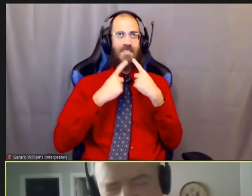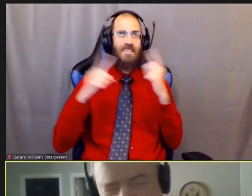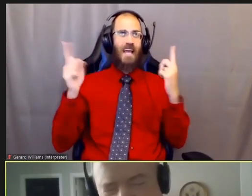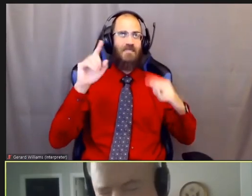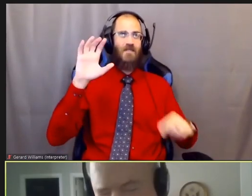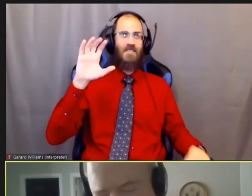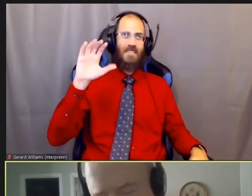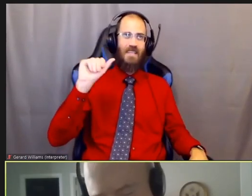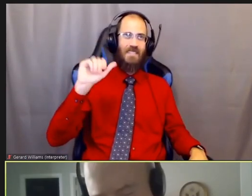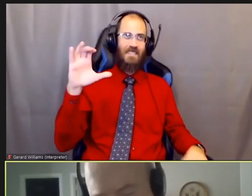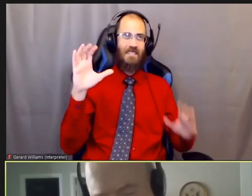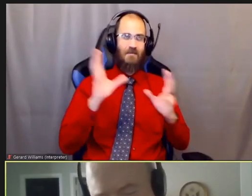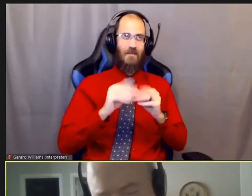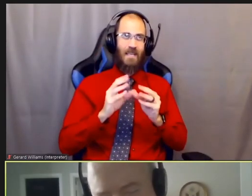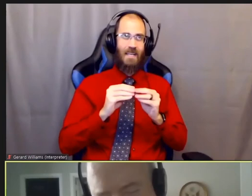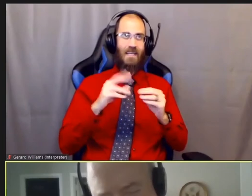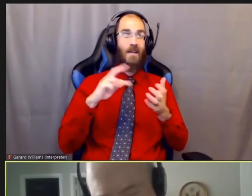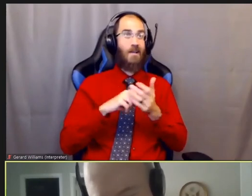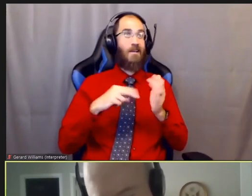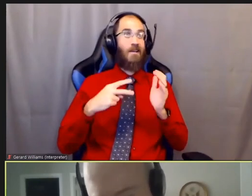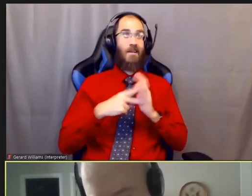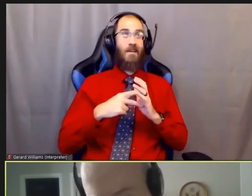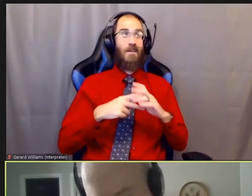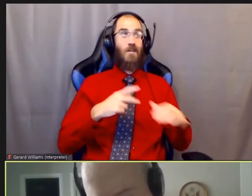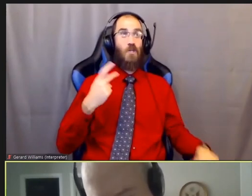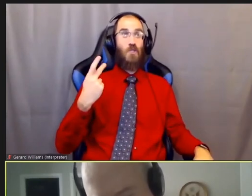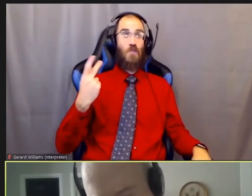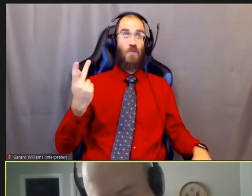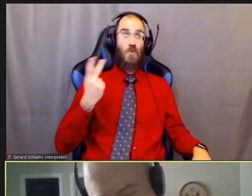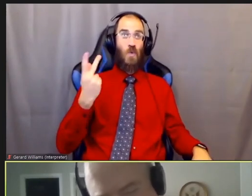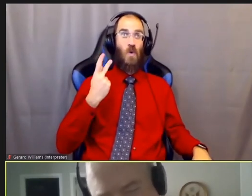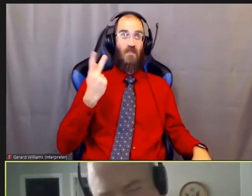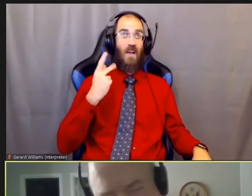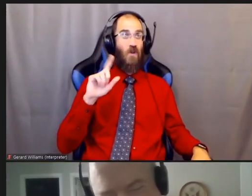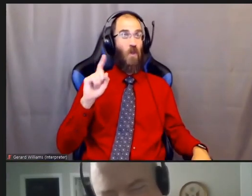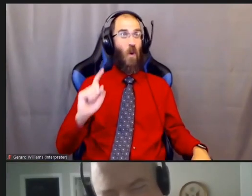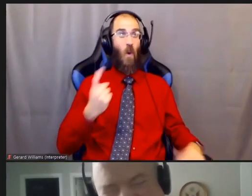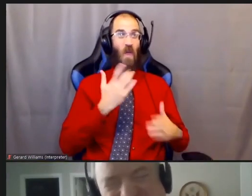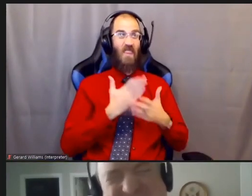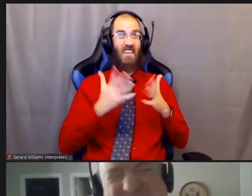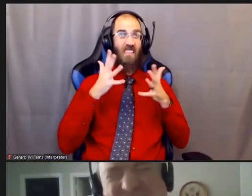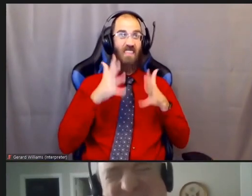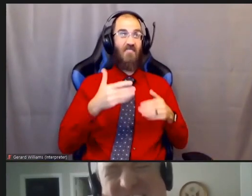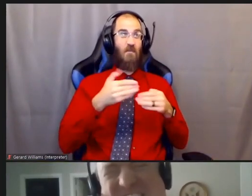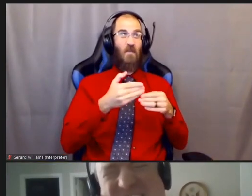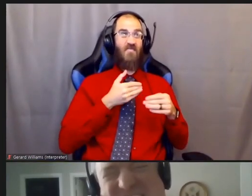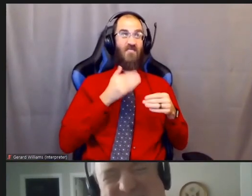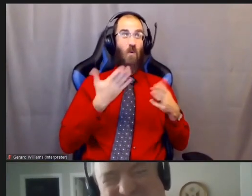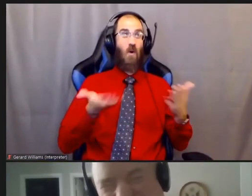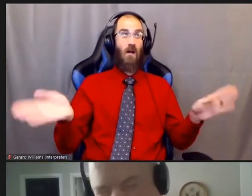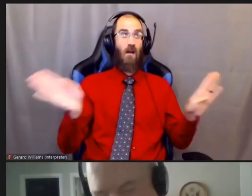and I are the two guys now that are in the way of adjournment. Do you realize that? Yeah.